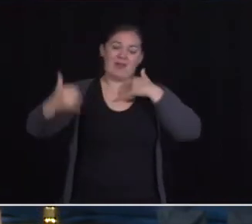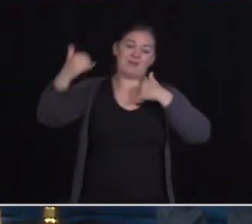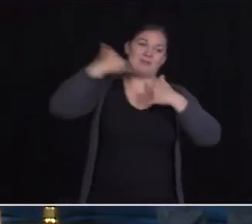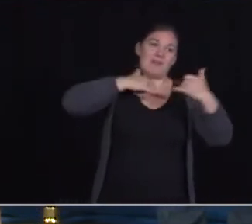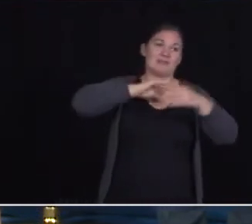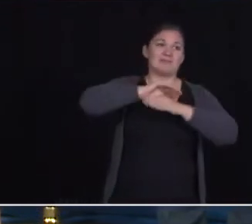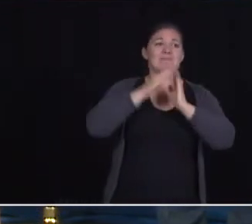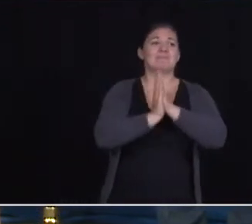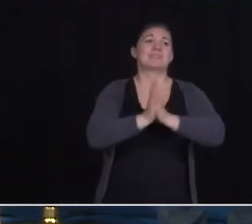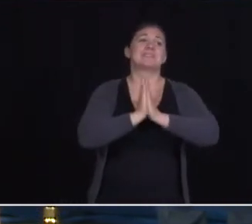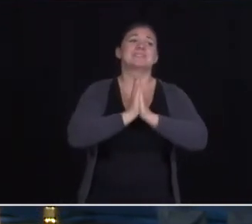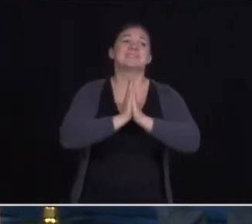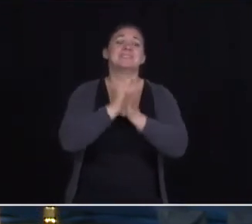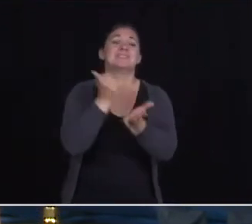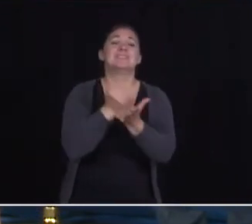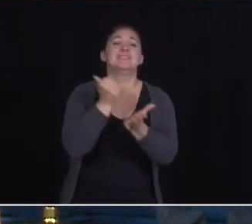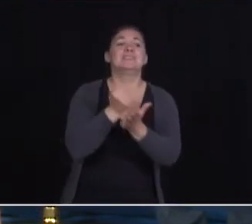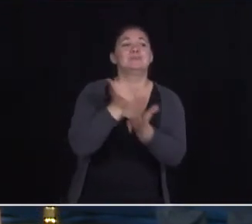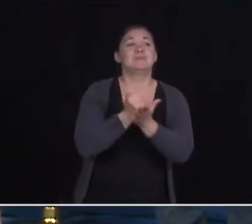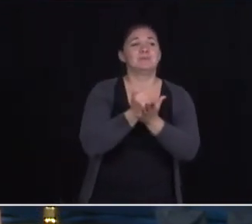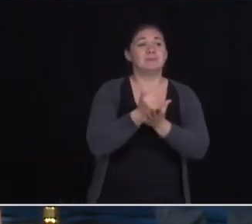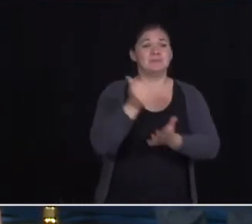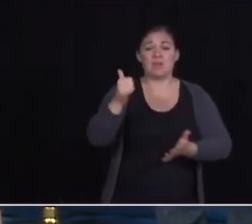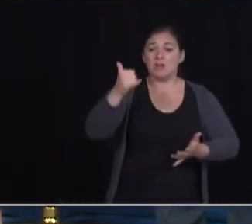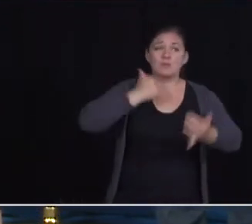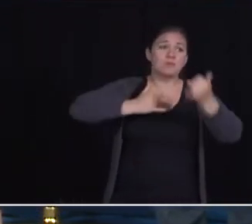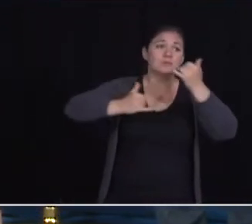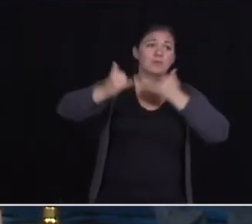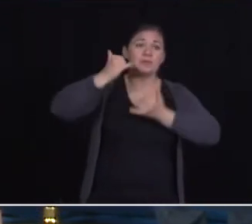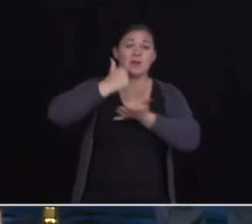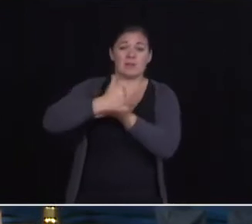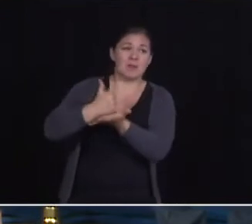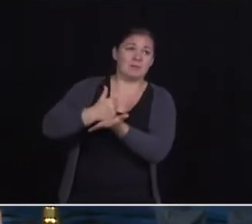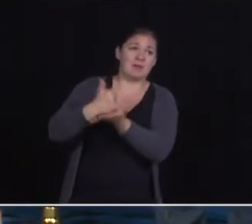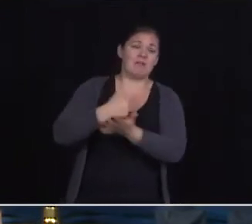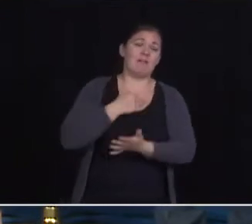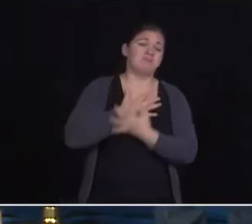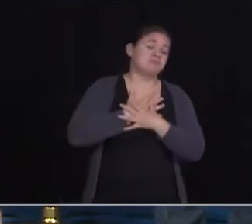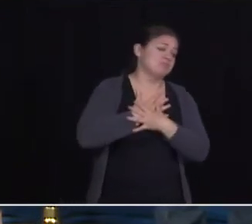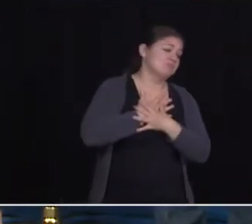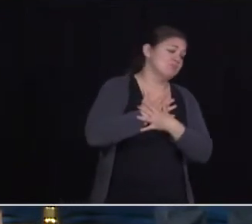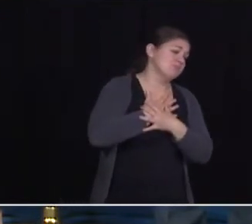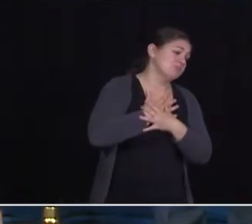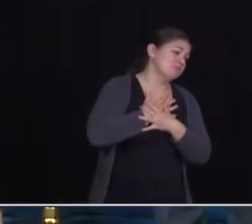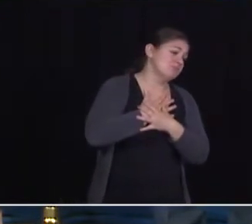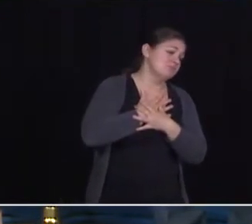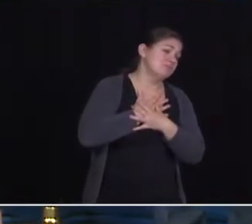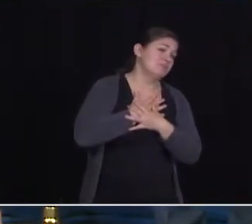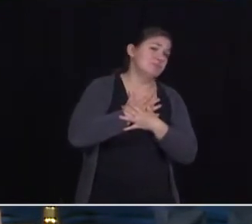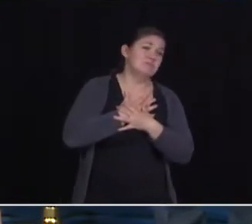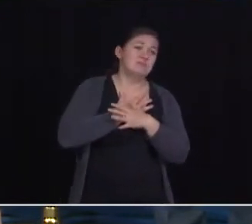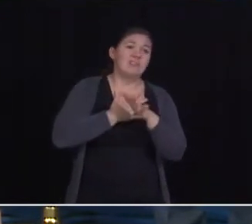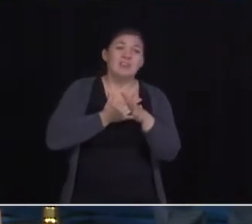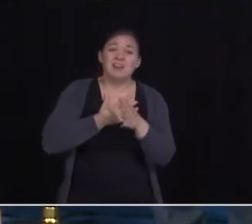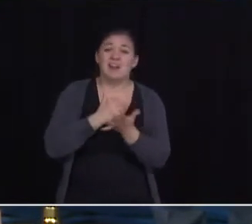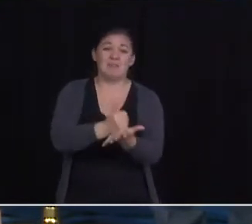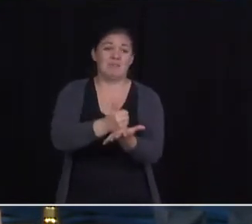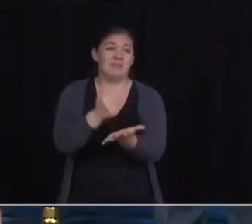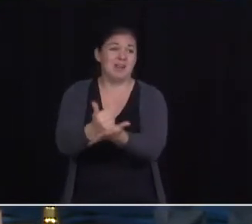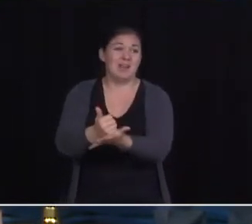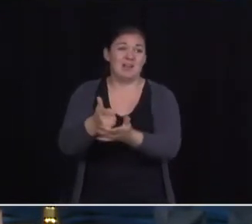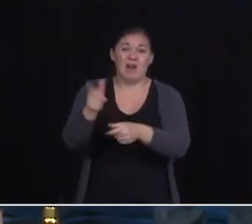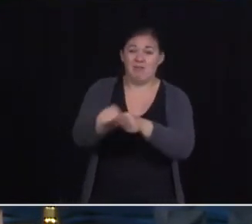us. So that hits you in the heart, believe me. Trying to help these people that work day in and day out, work